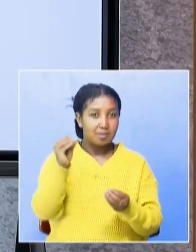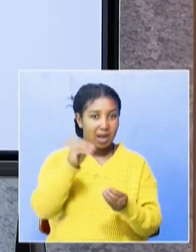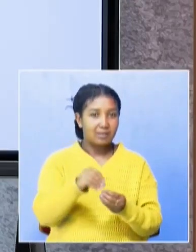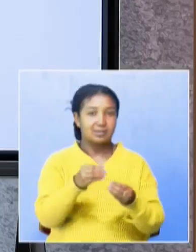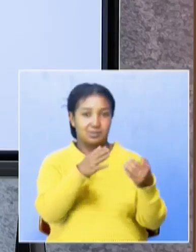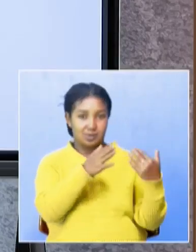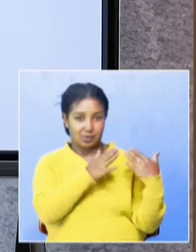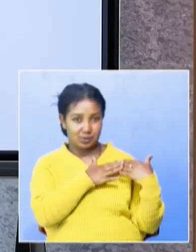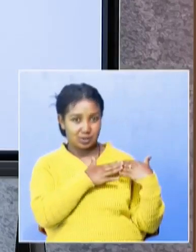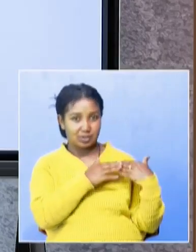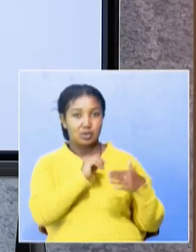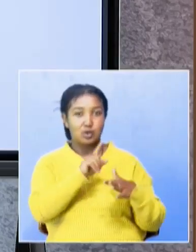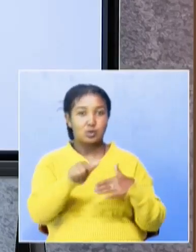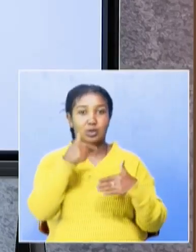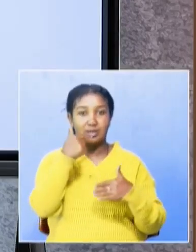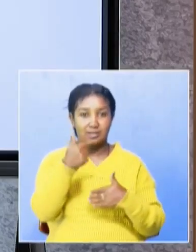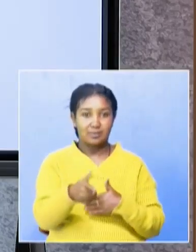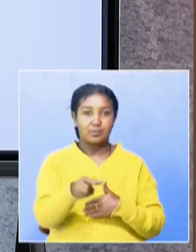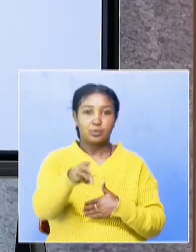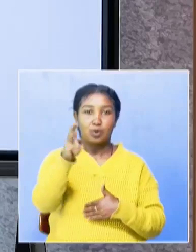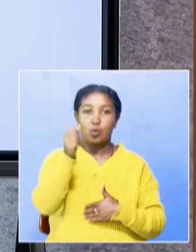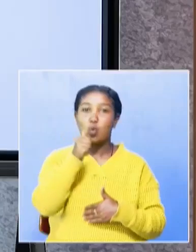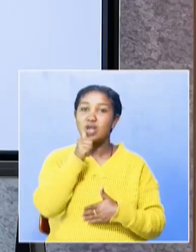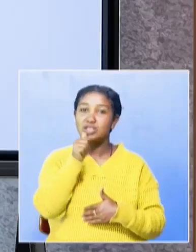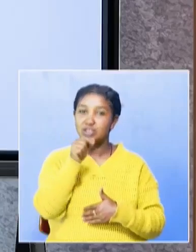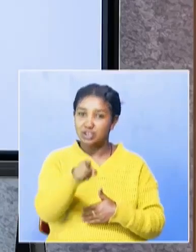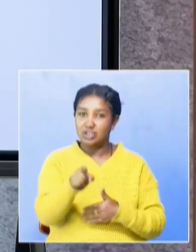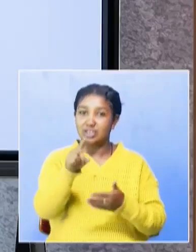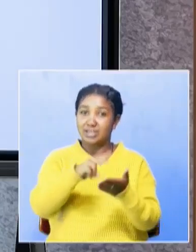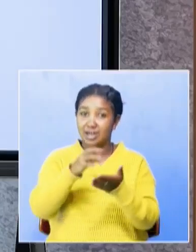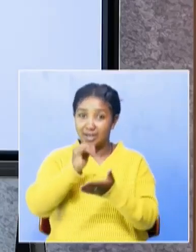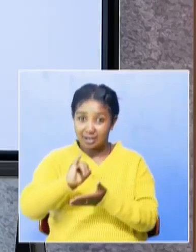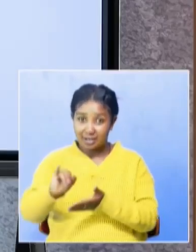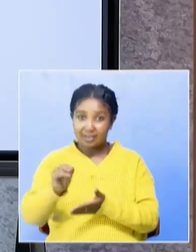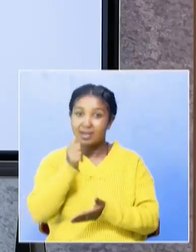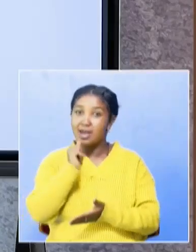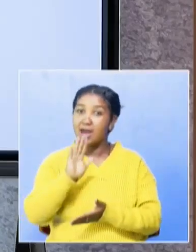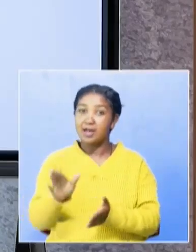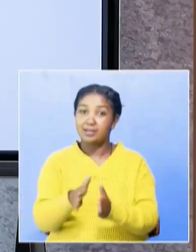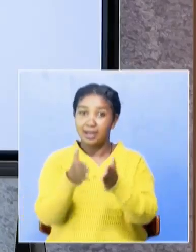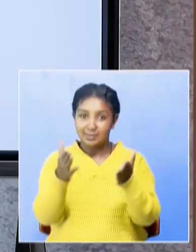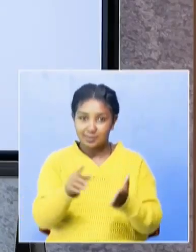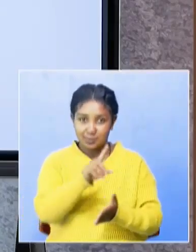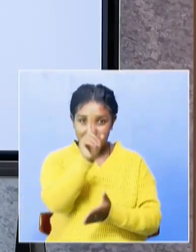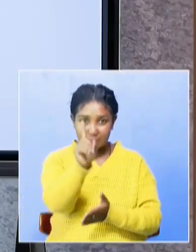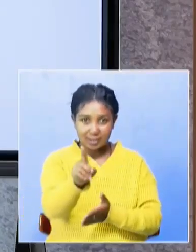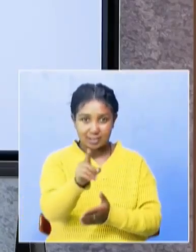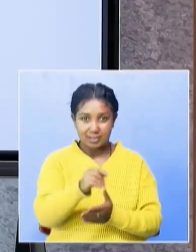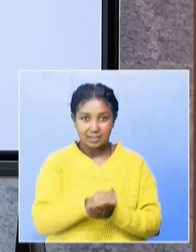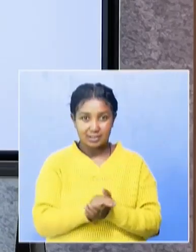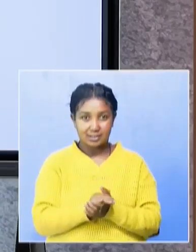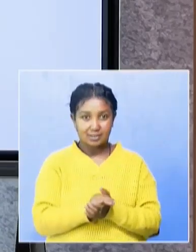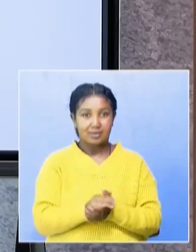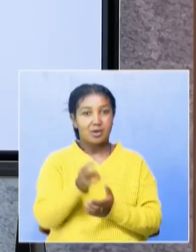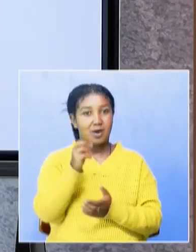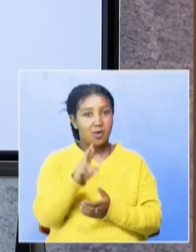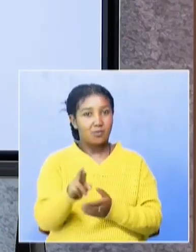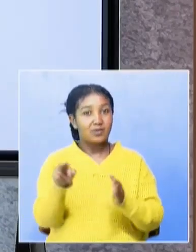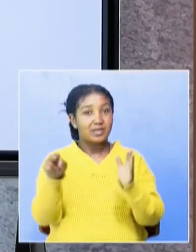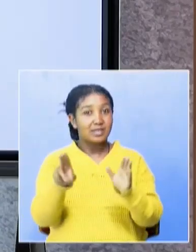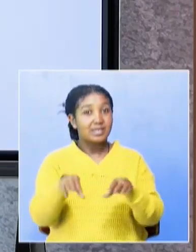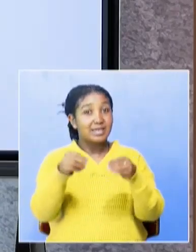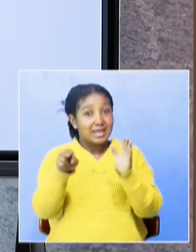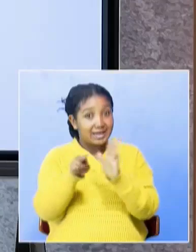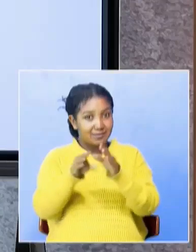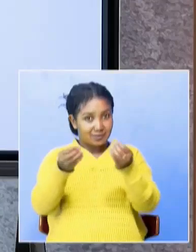subject. So we can say, was she reading her textbook? Or if it is given